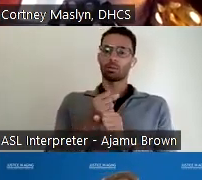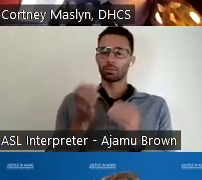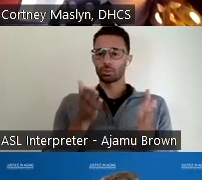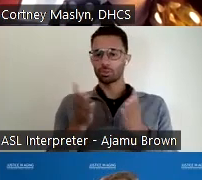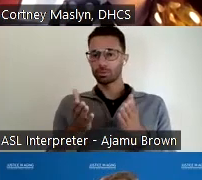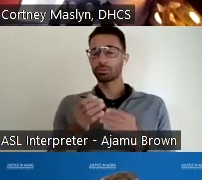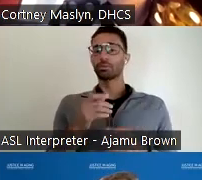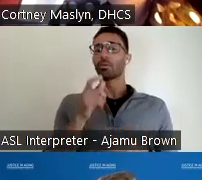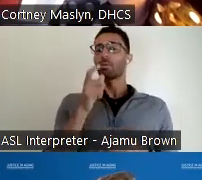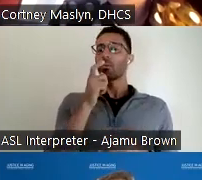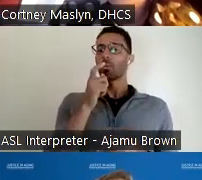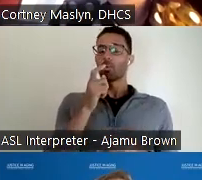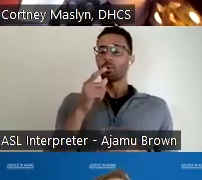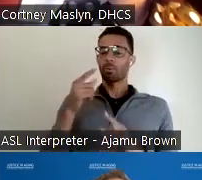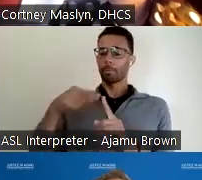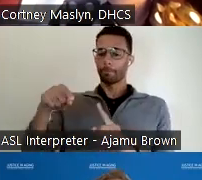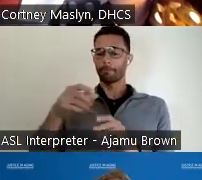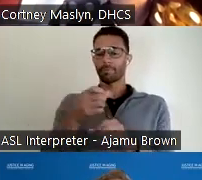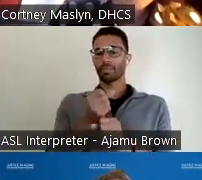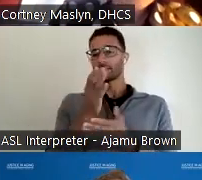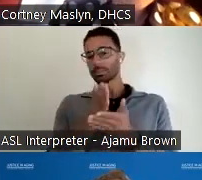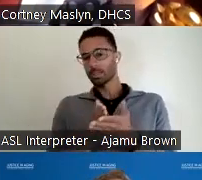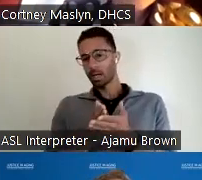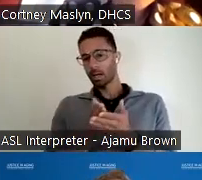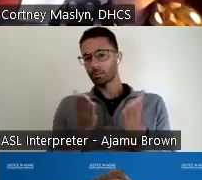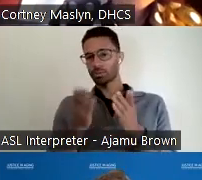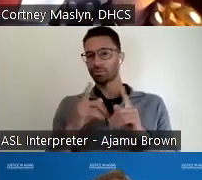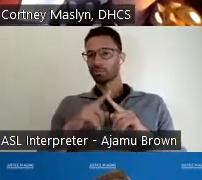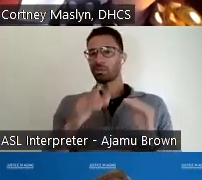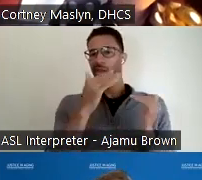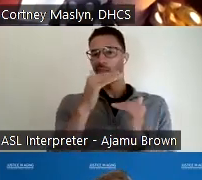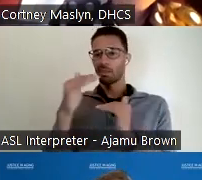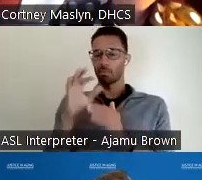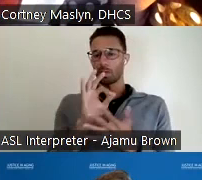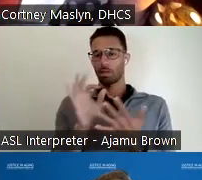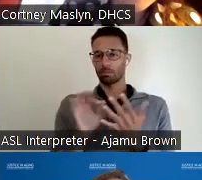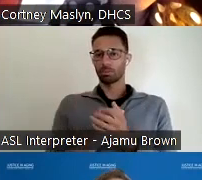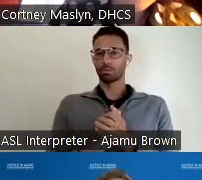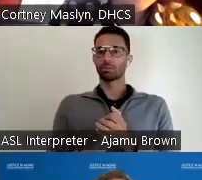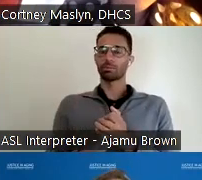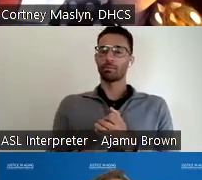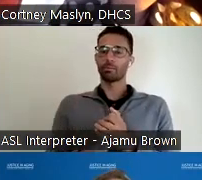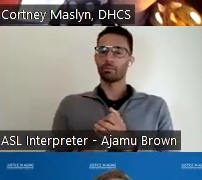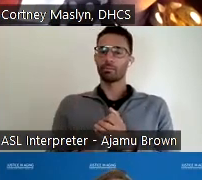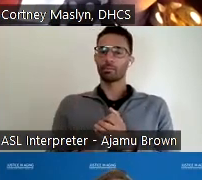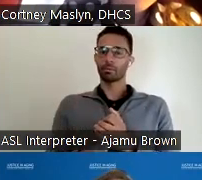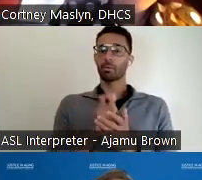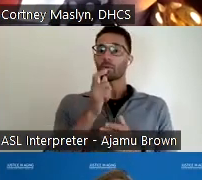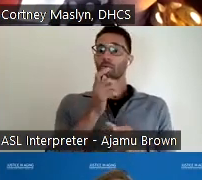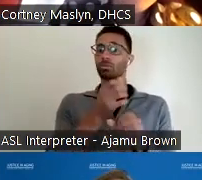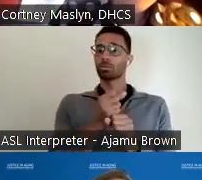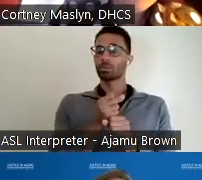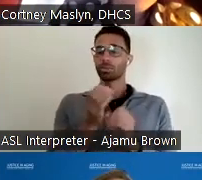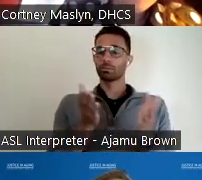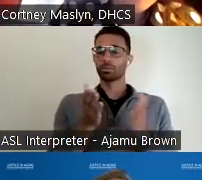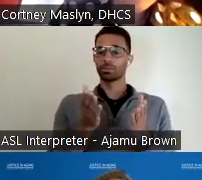some services but have limited options as to what those services are. And then who is receiving services that are not fulfilling those